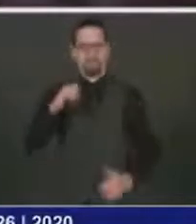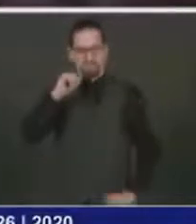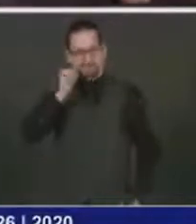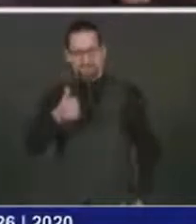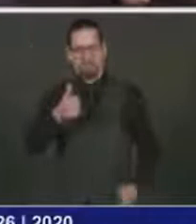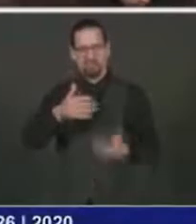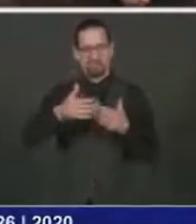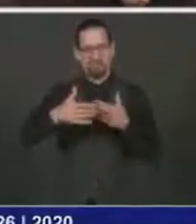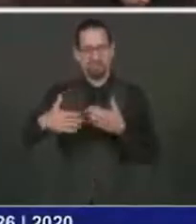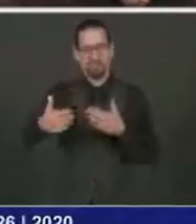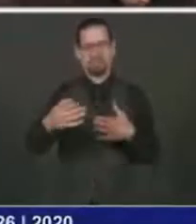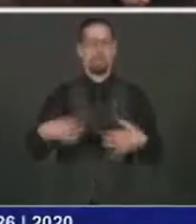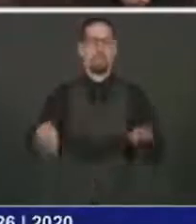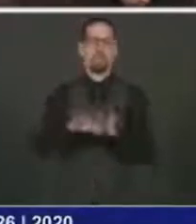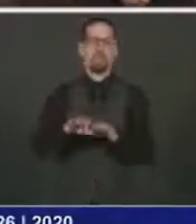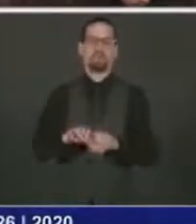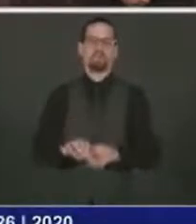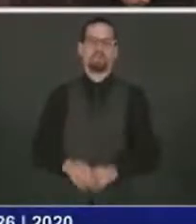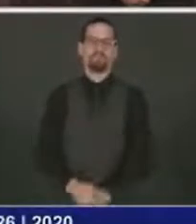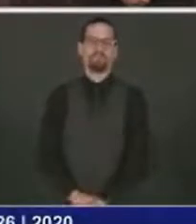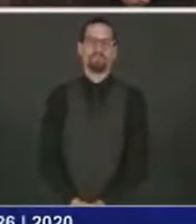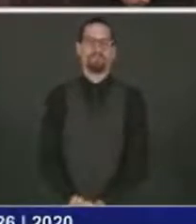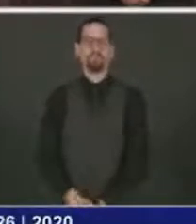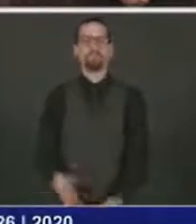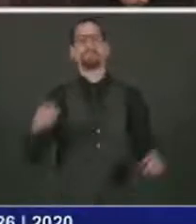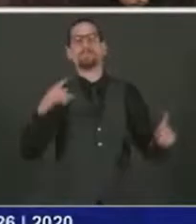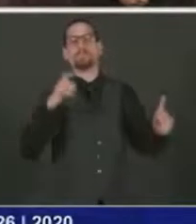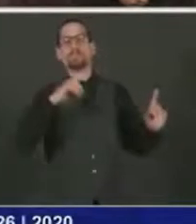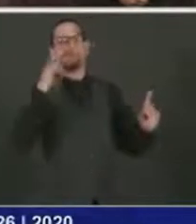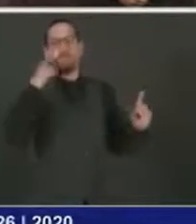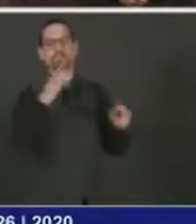come. Governor, on the housing vouchers,